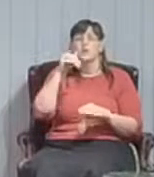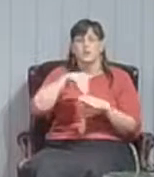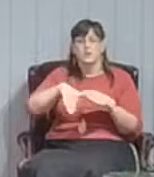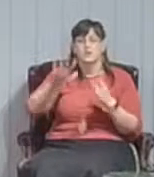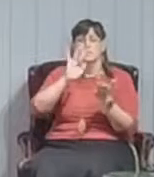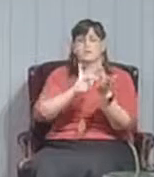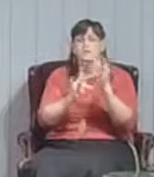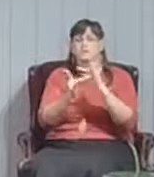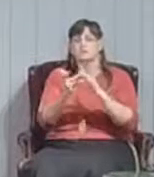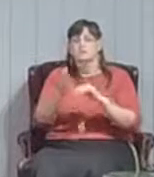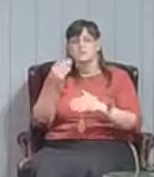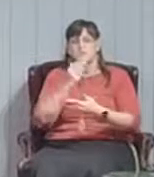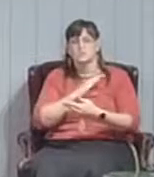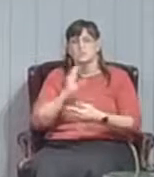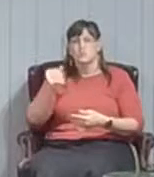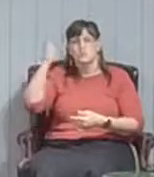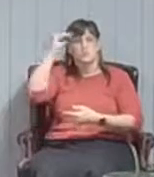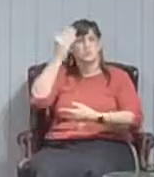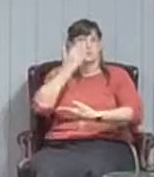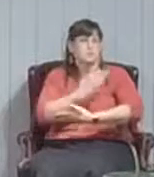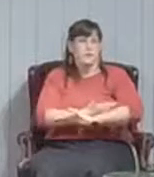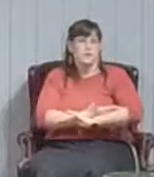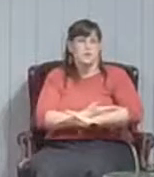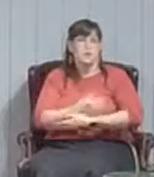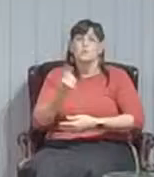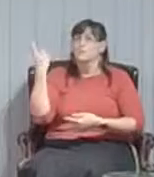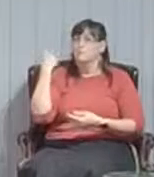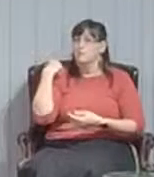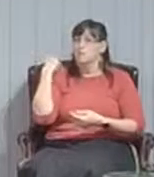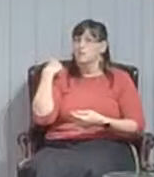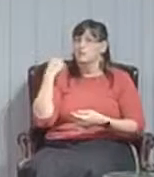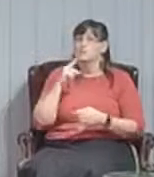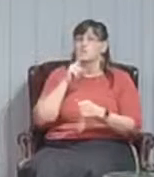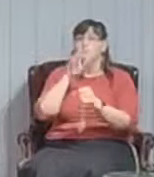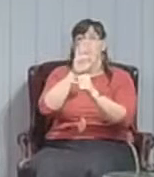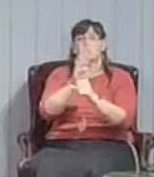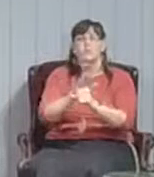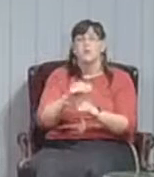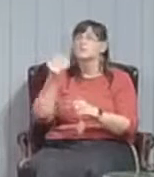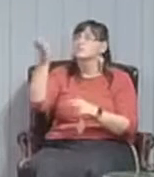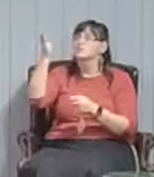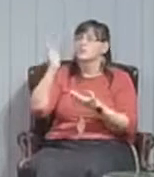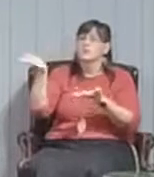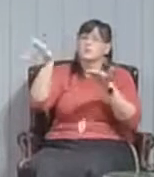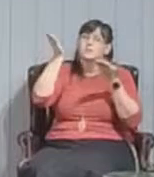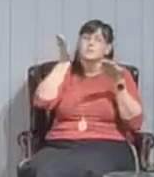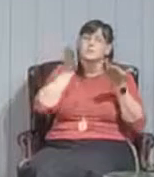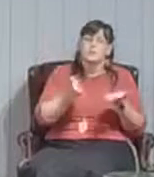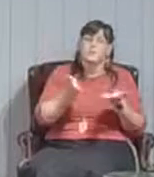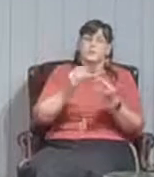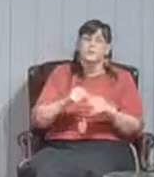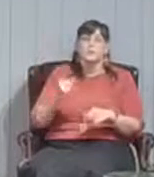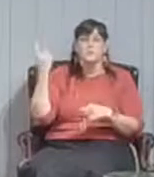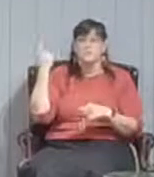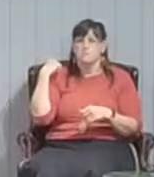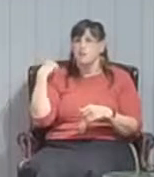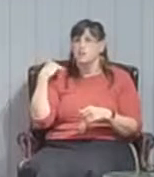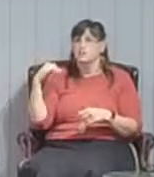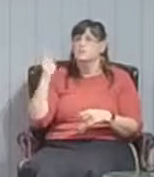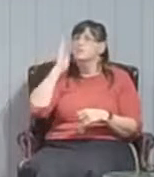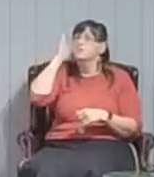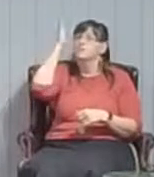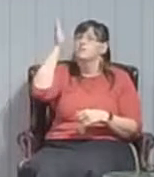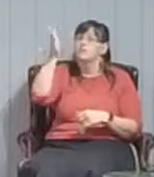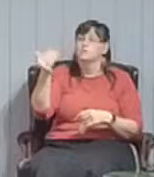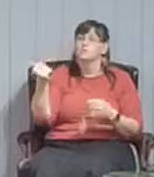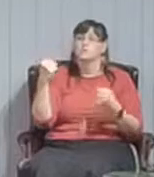Son. He is going to remind you of the promises that he has made for you. He's going to remind you of the future that you have. That's